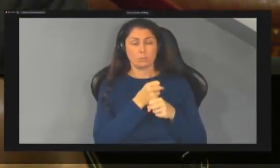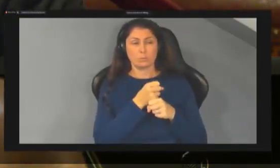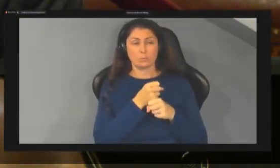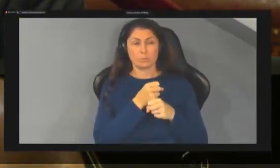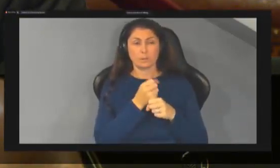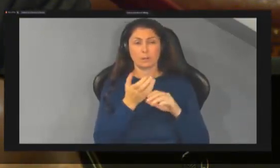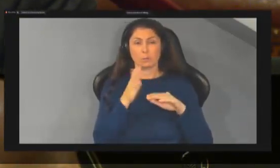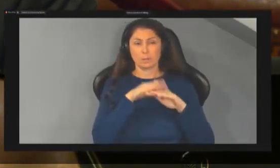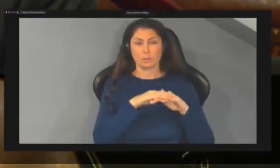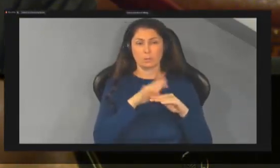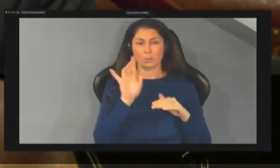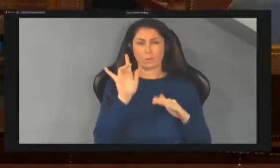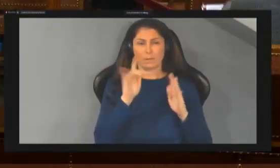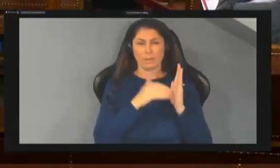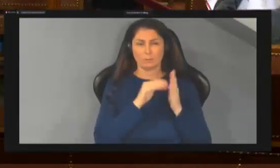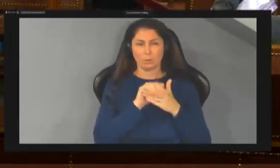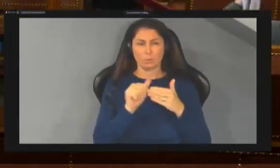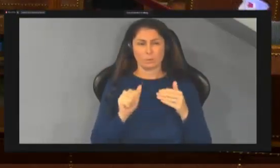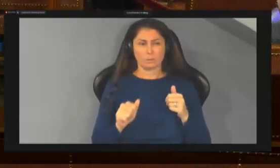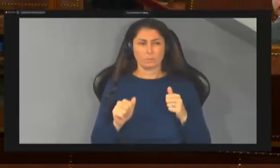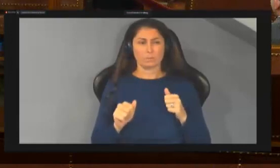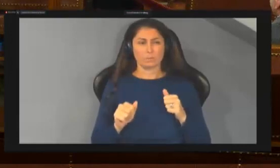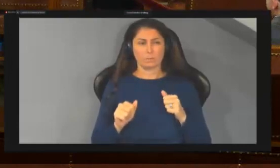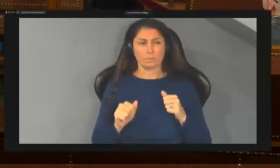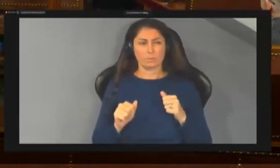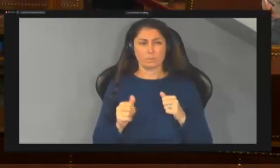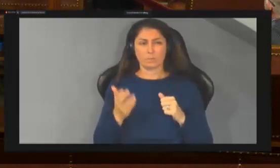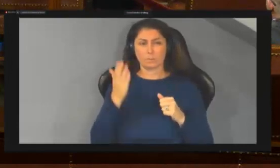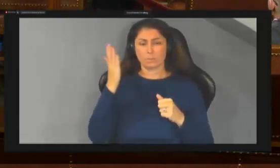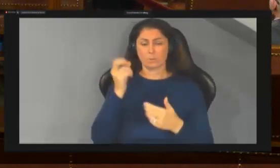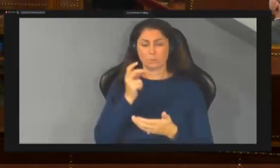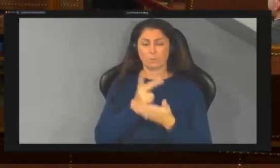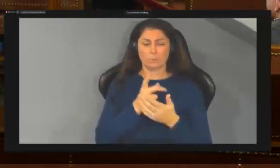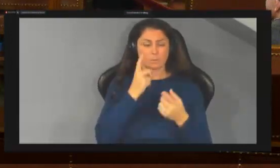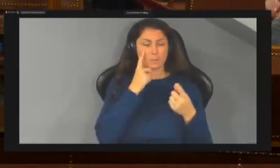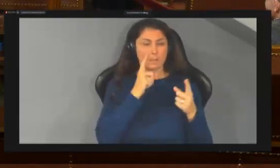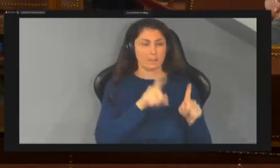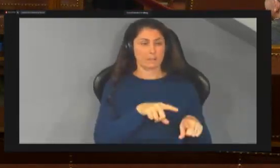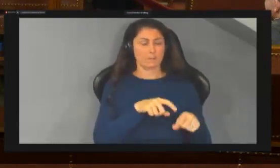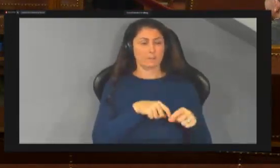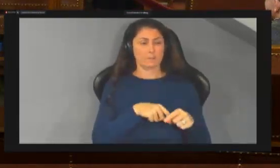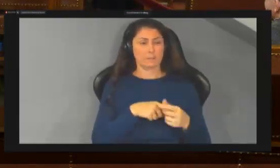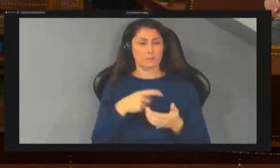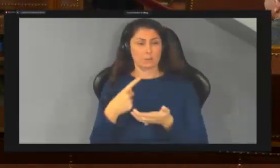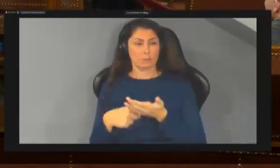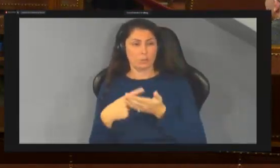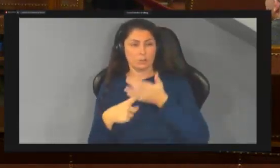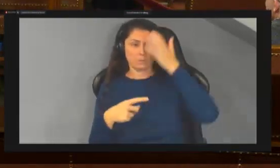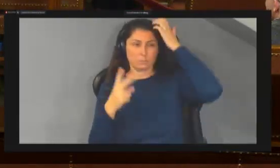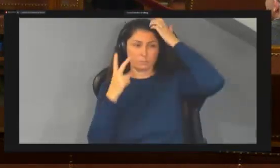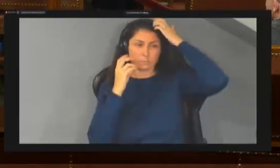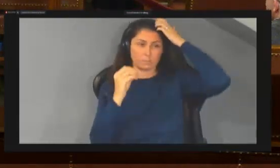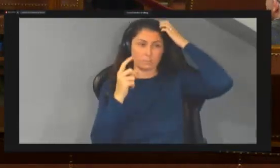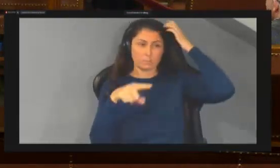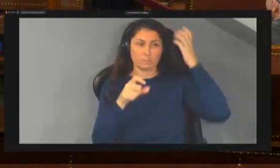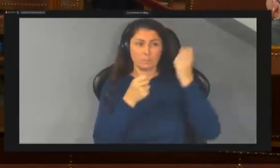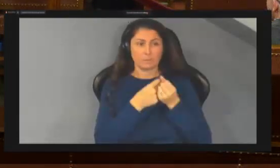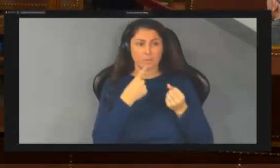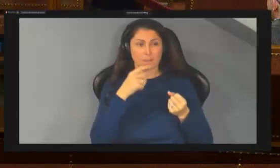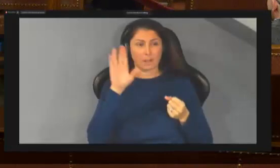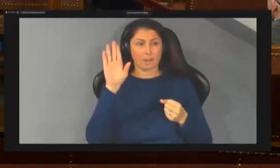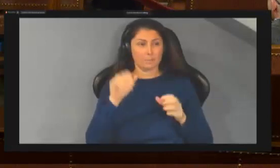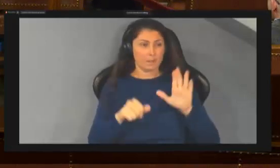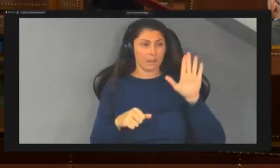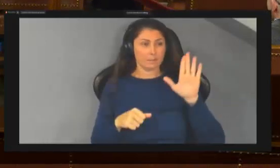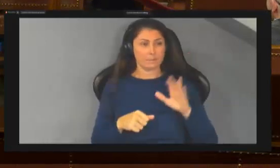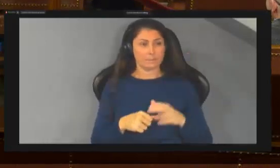increase of $25,000. Motion to approve. Second. Any discussion? Seeing none, all those in favor say aye.